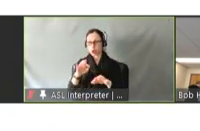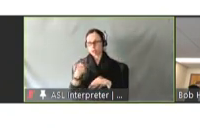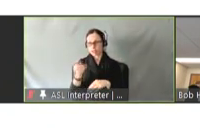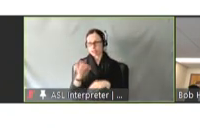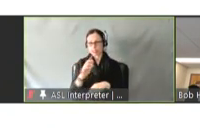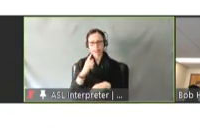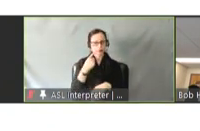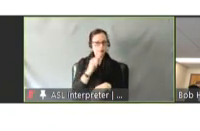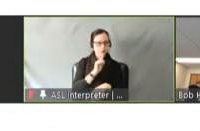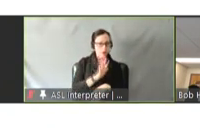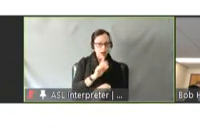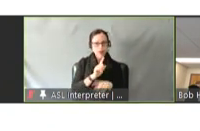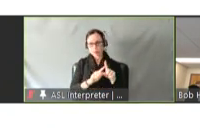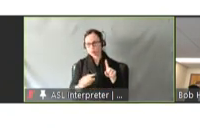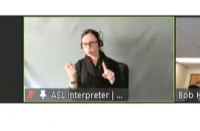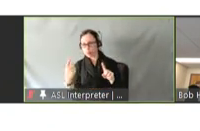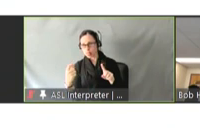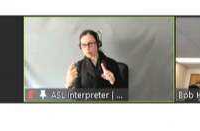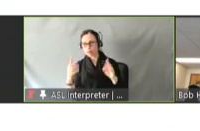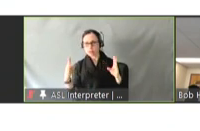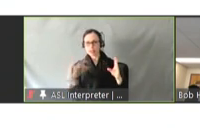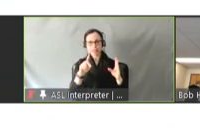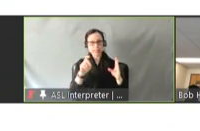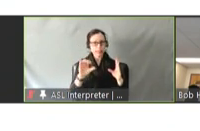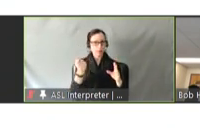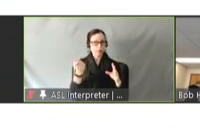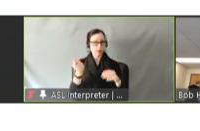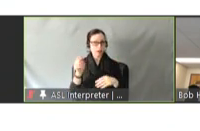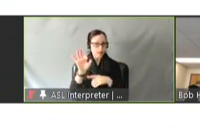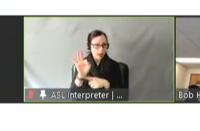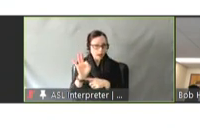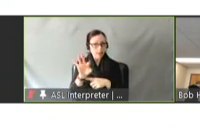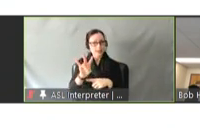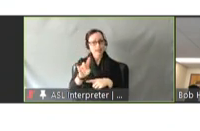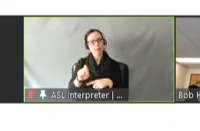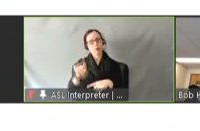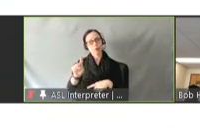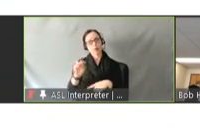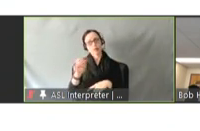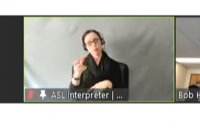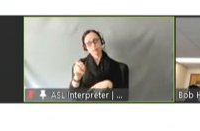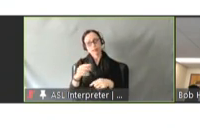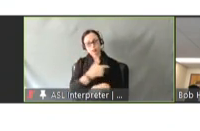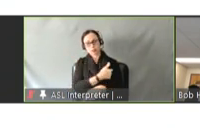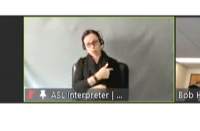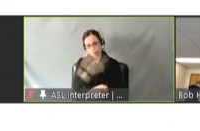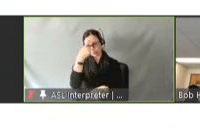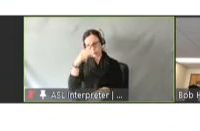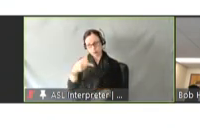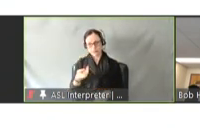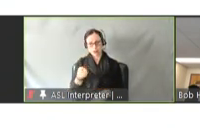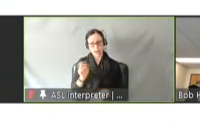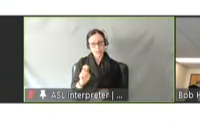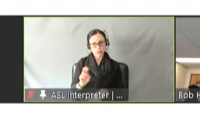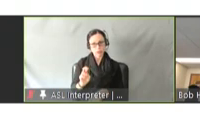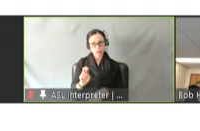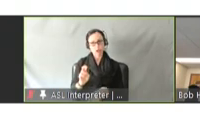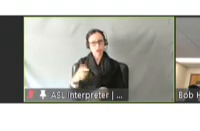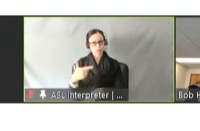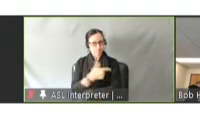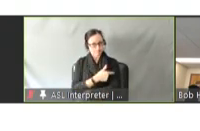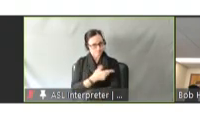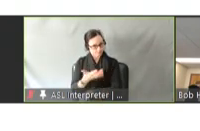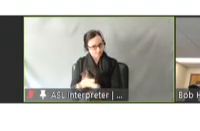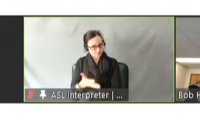to 11 years. As of December 9th, over 7.1 million doses of the Pfizer-BioNTech vaccine were administered.